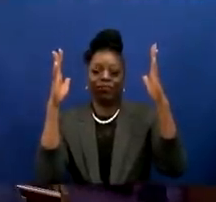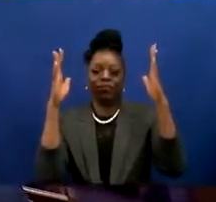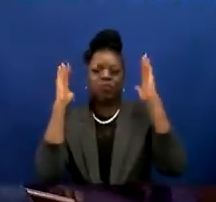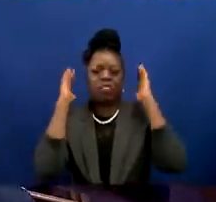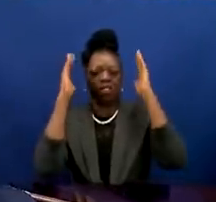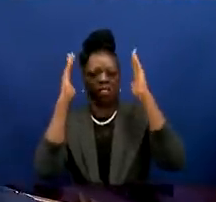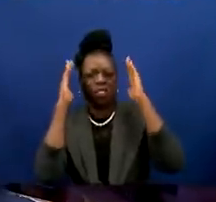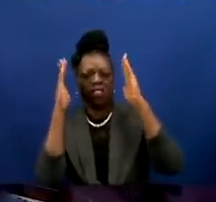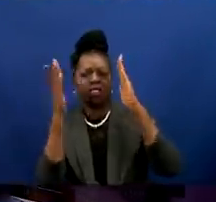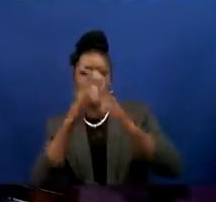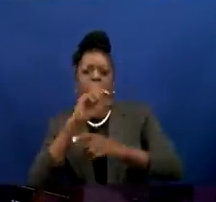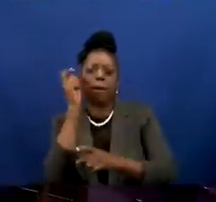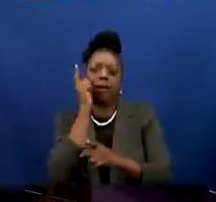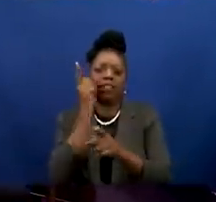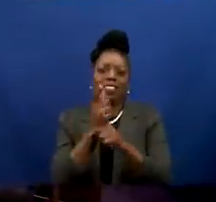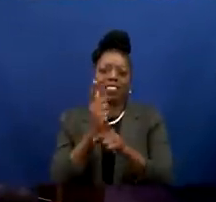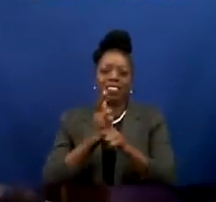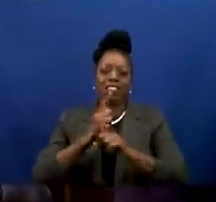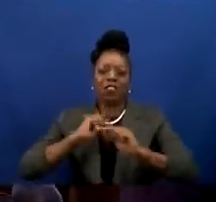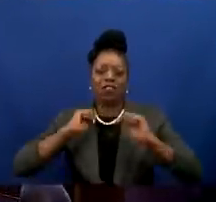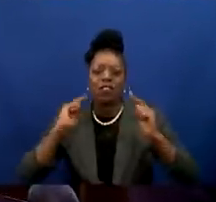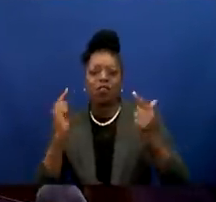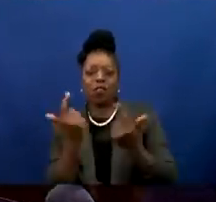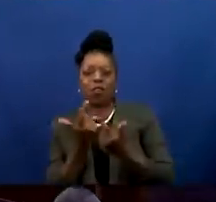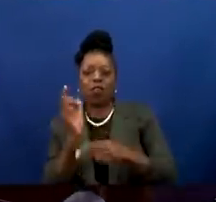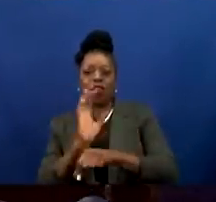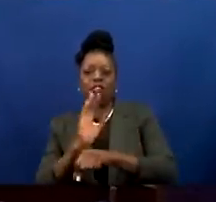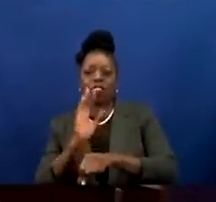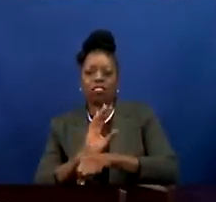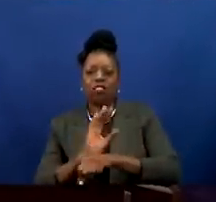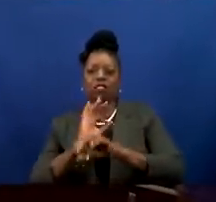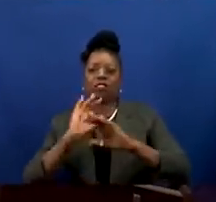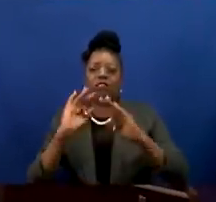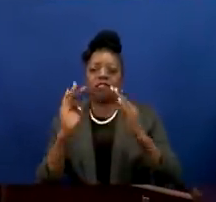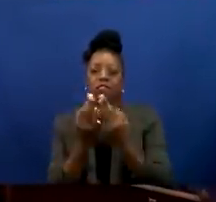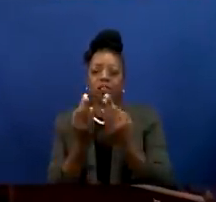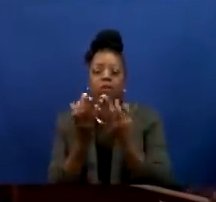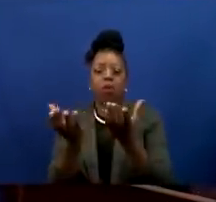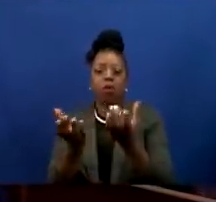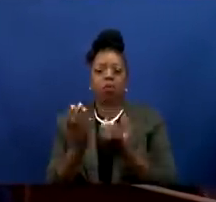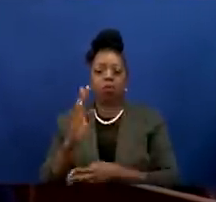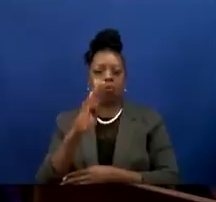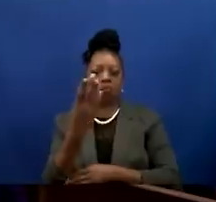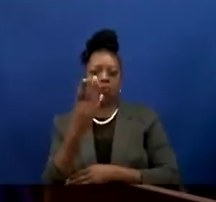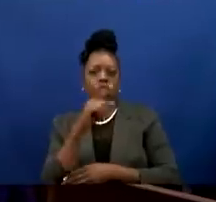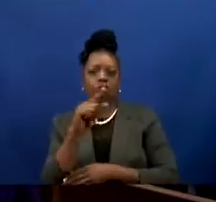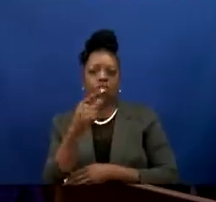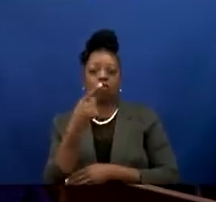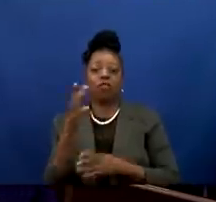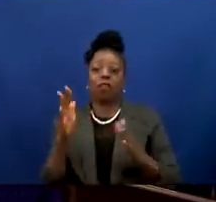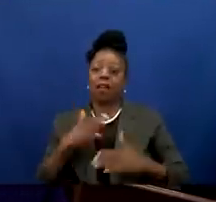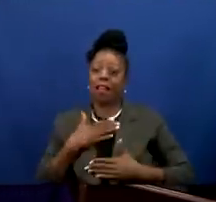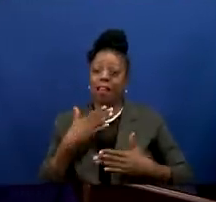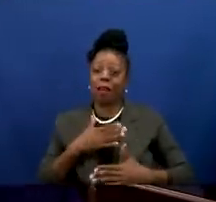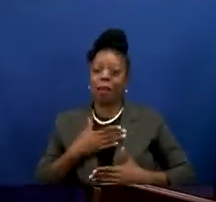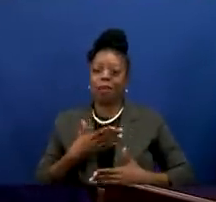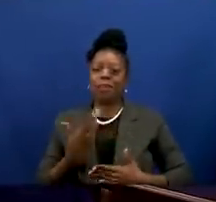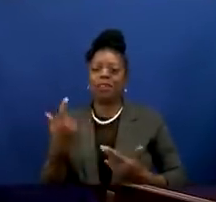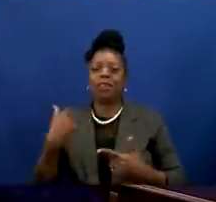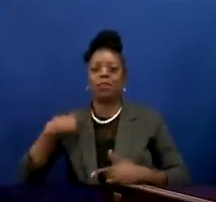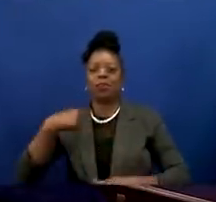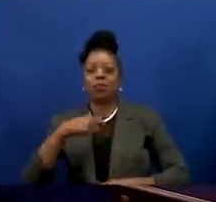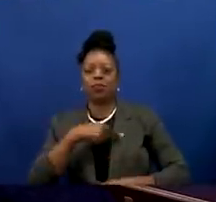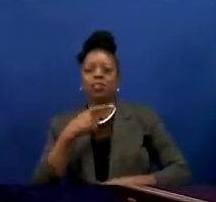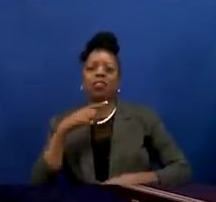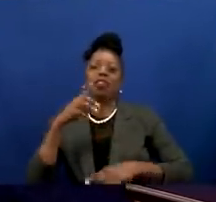Listen, my sisters, on behalf of this entire church family, I want each of the four of you to know how excited we are about the decision you've just made